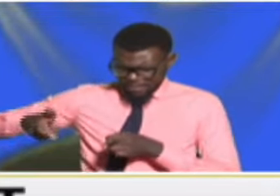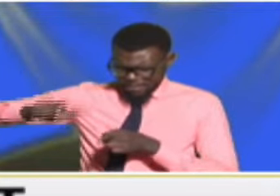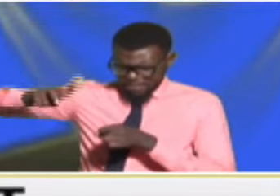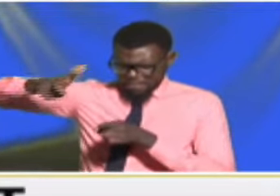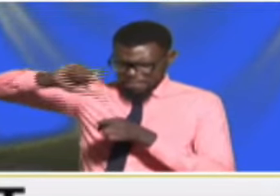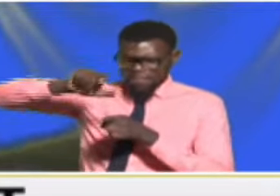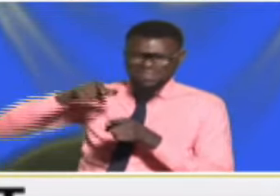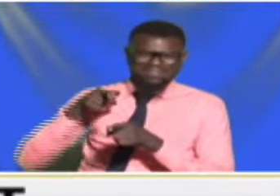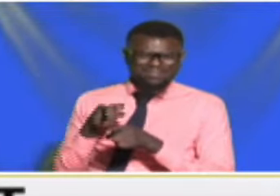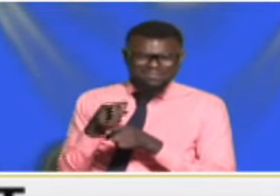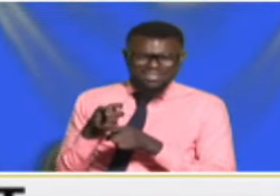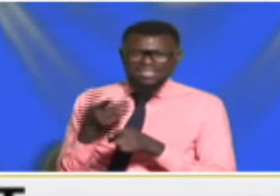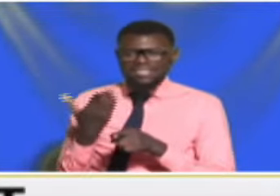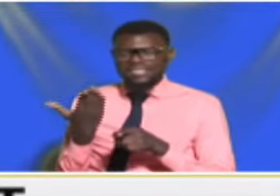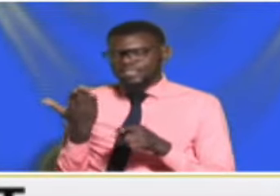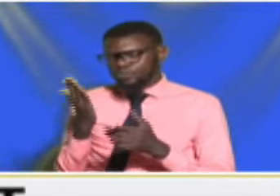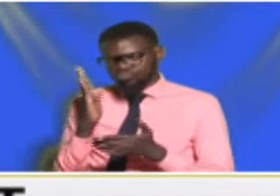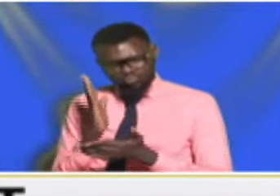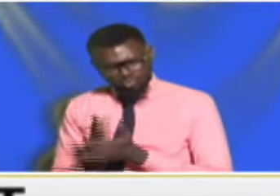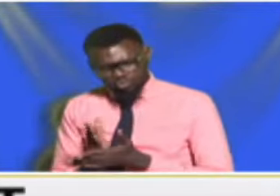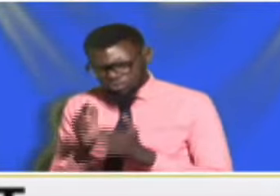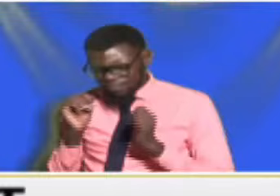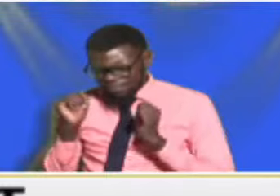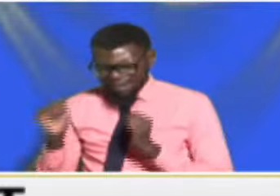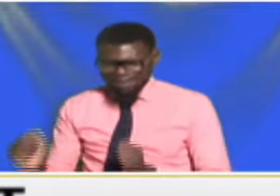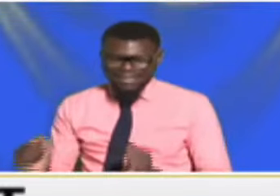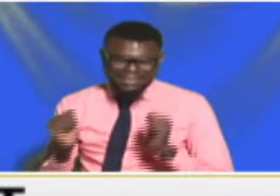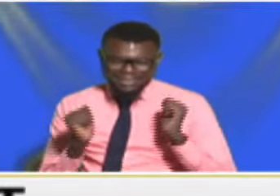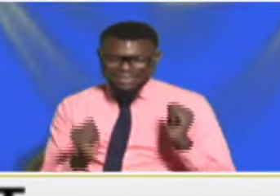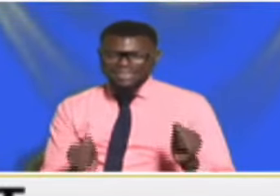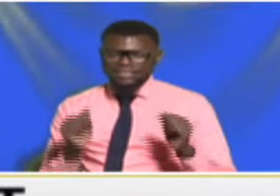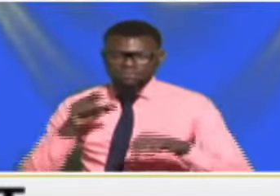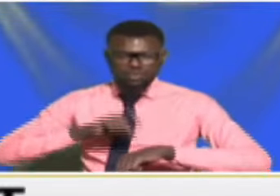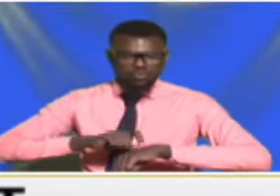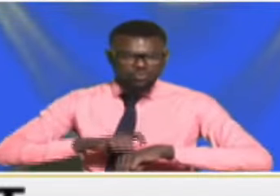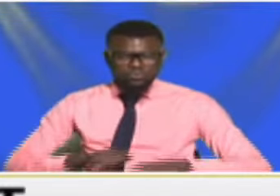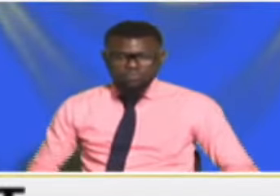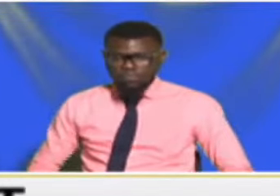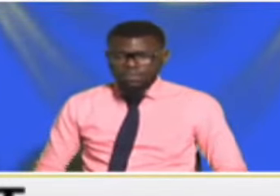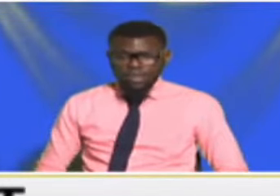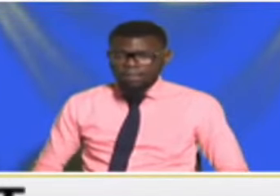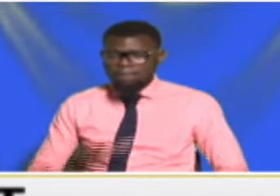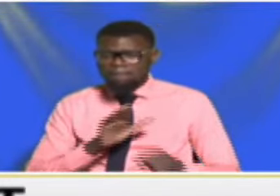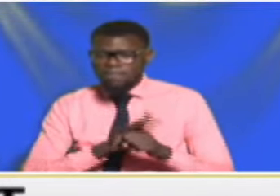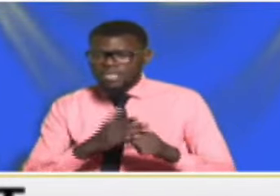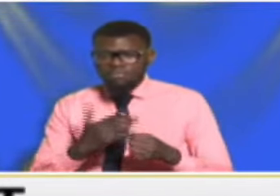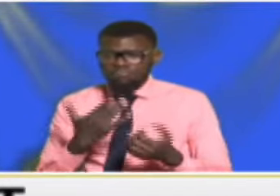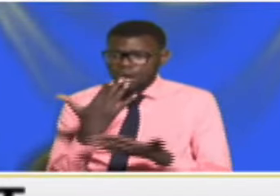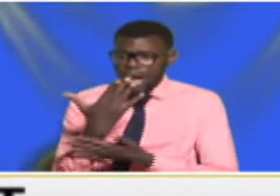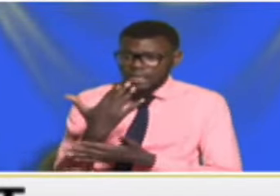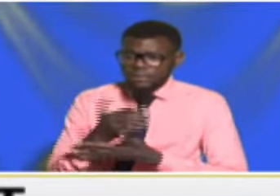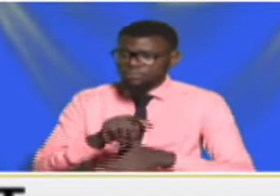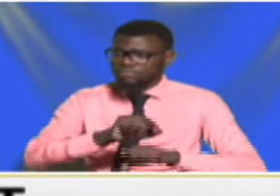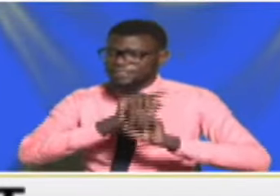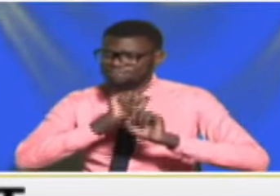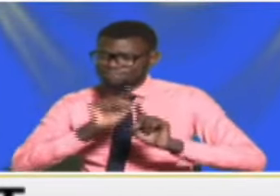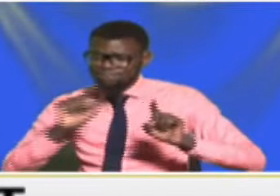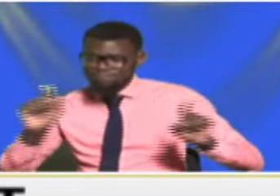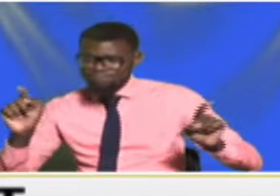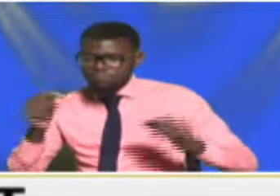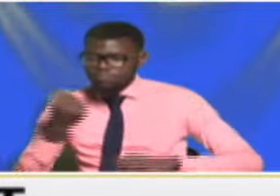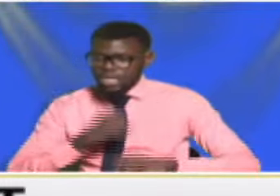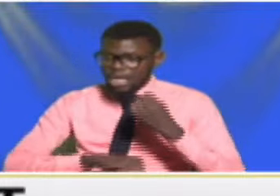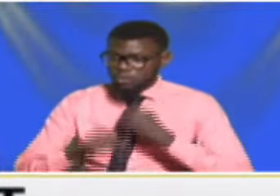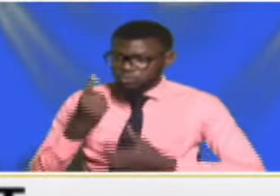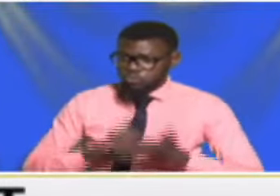everywhere. We went into a very difficult situation. What did many countries do? Many countries went